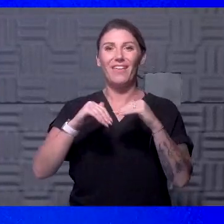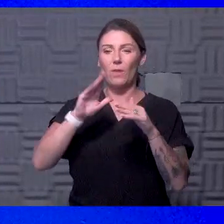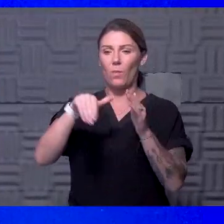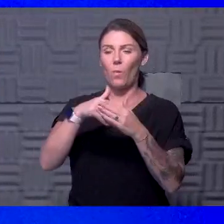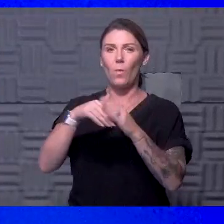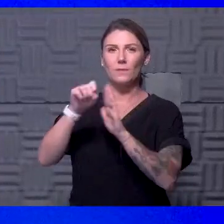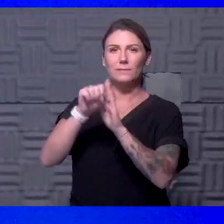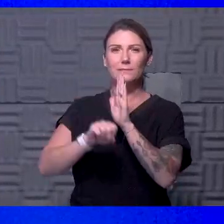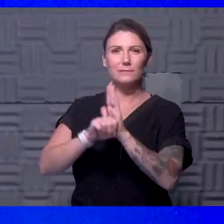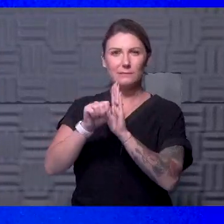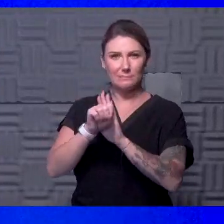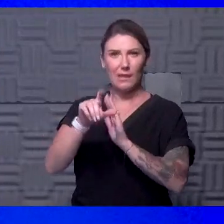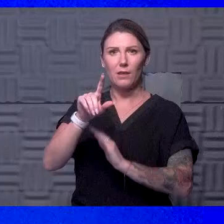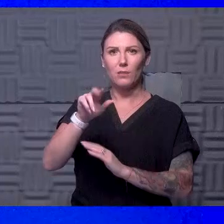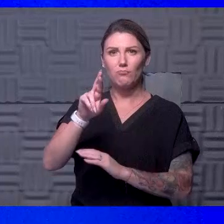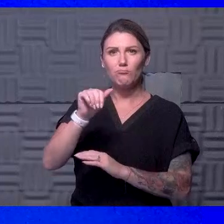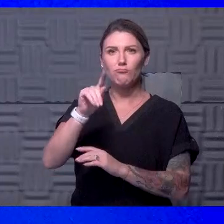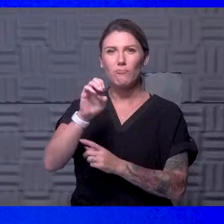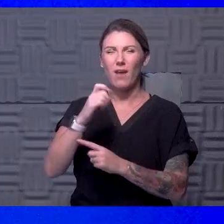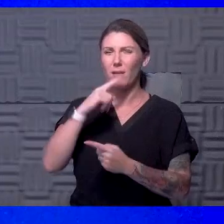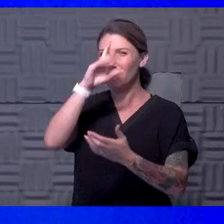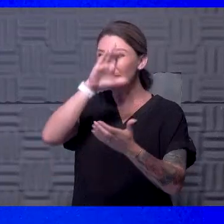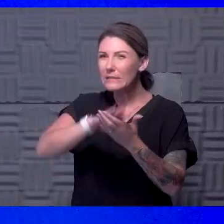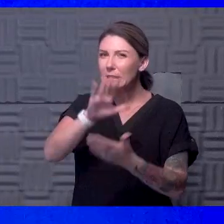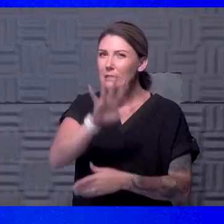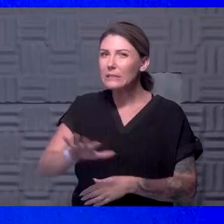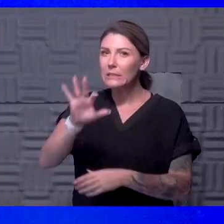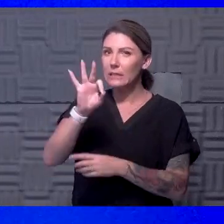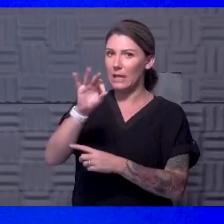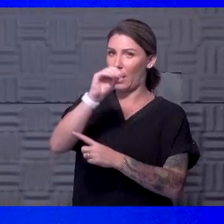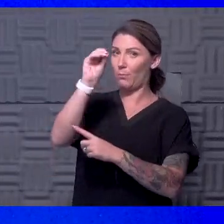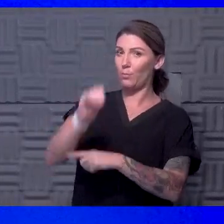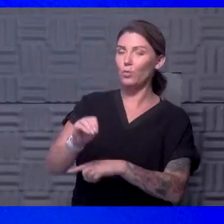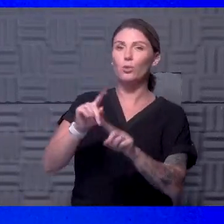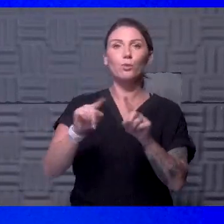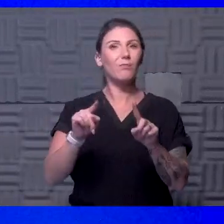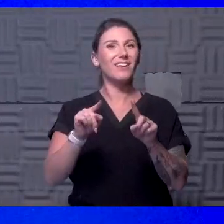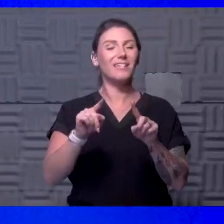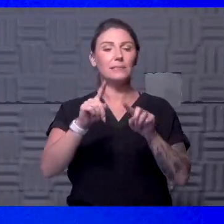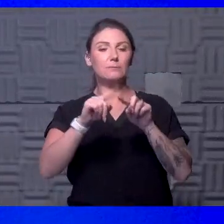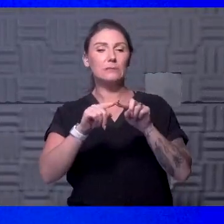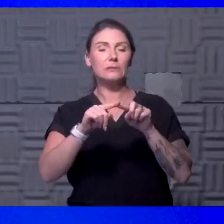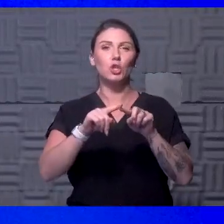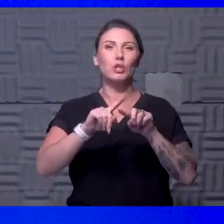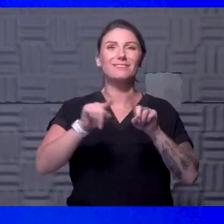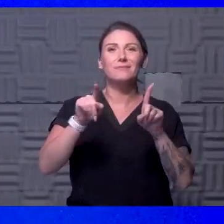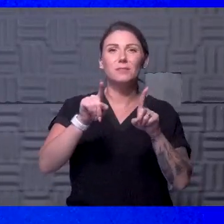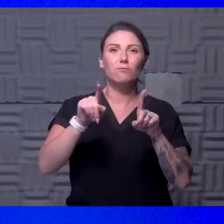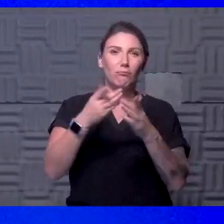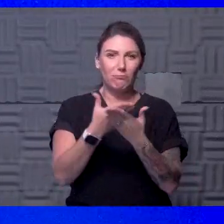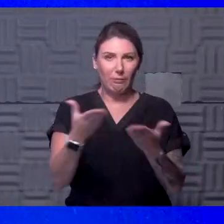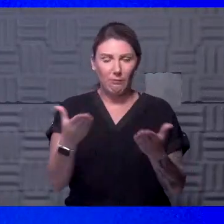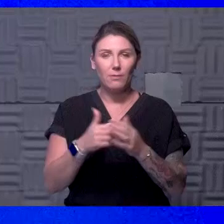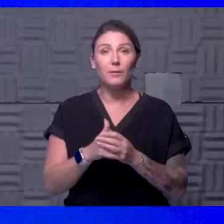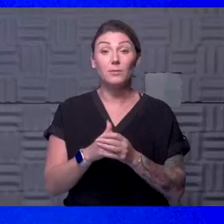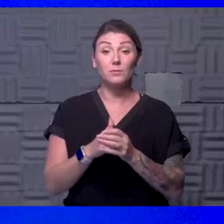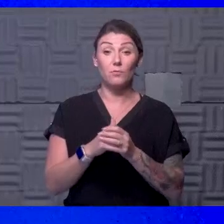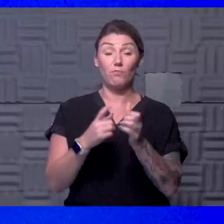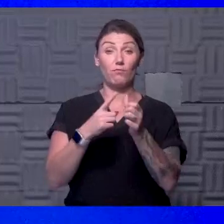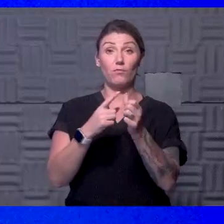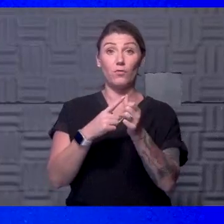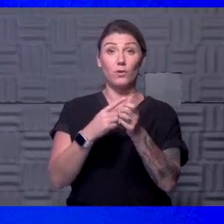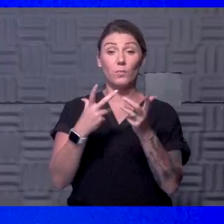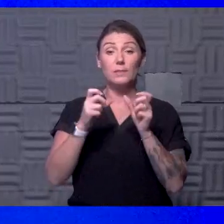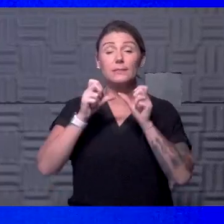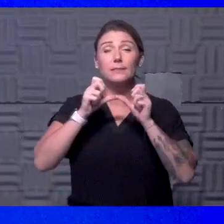I believe, around 9%. But, again, that has to do with a lot of different factors. The biggest one is we want to continue to